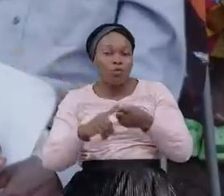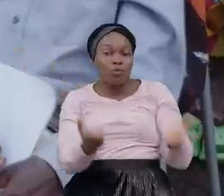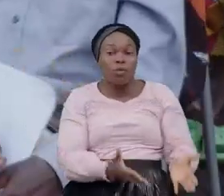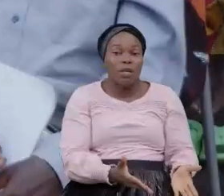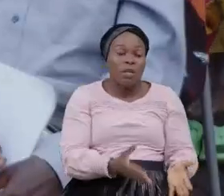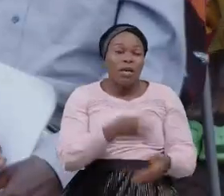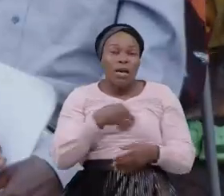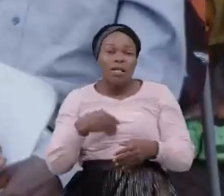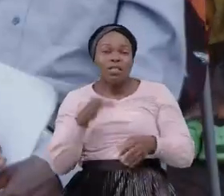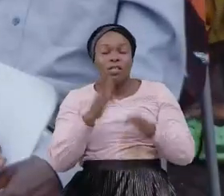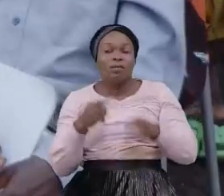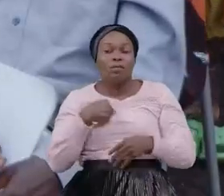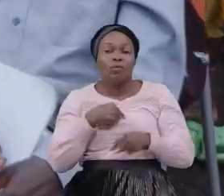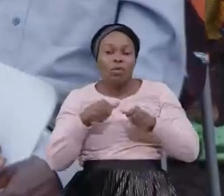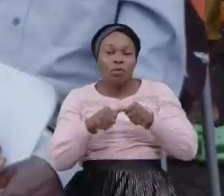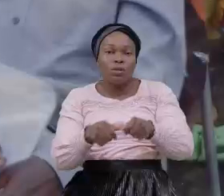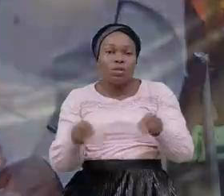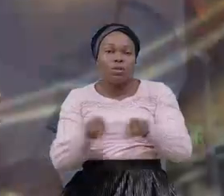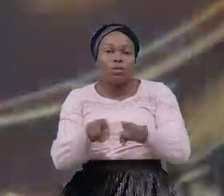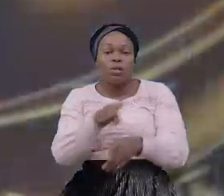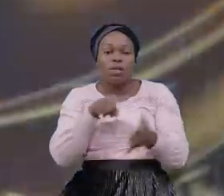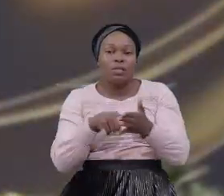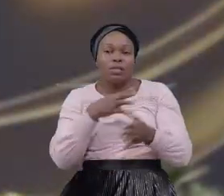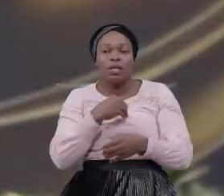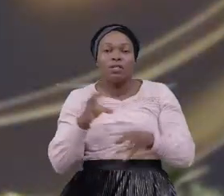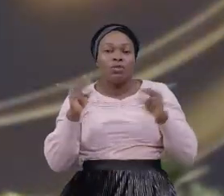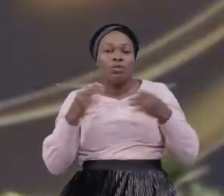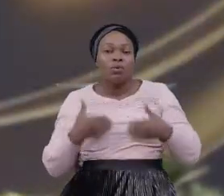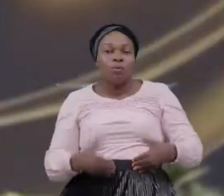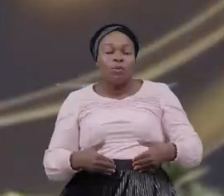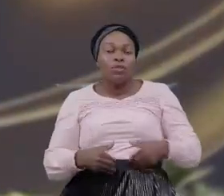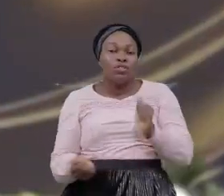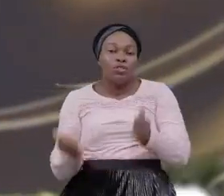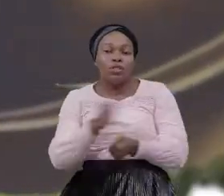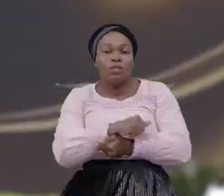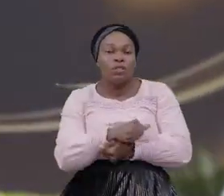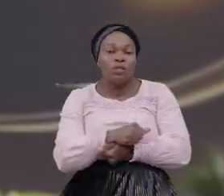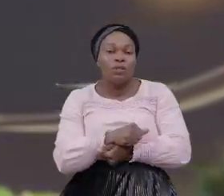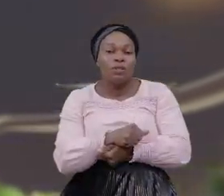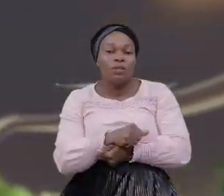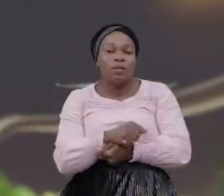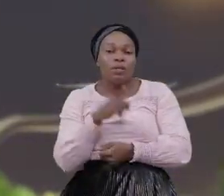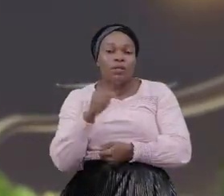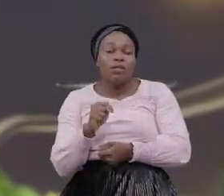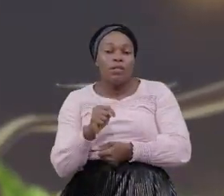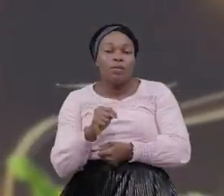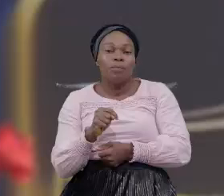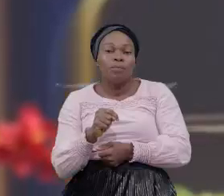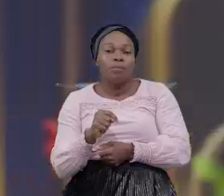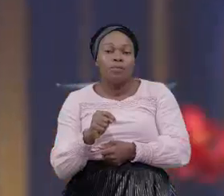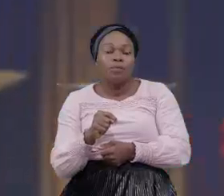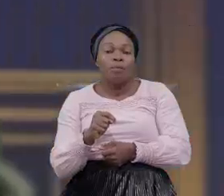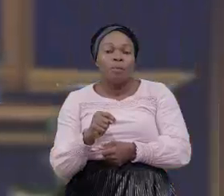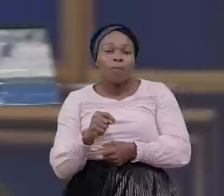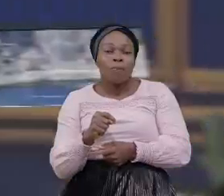and nobody changes the slope and the speed at which we're